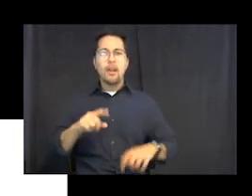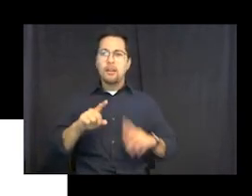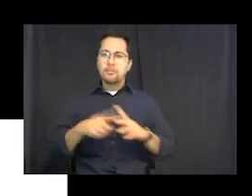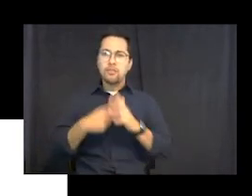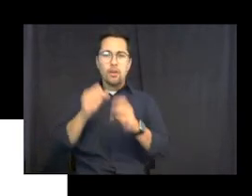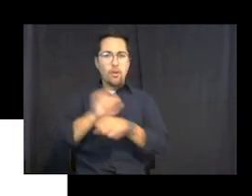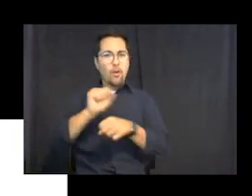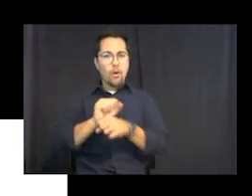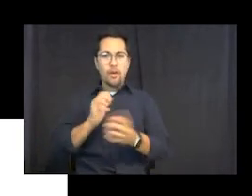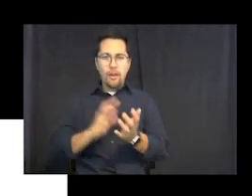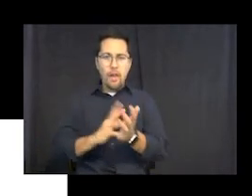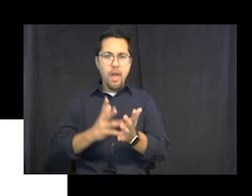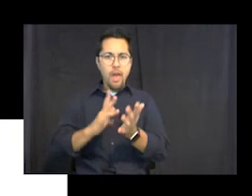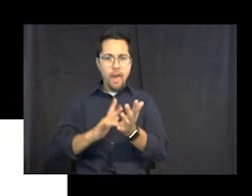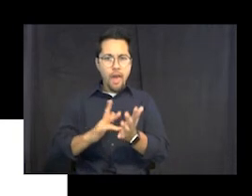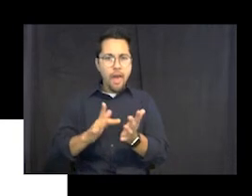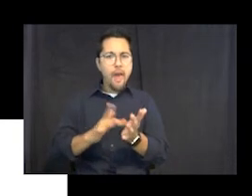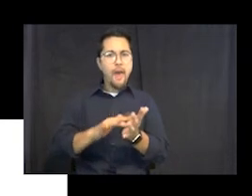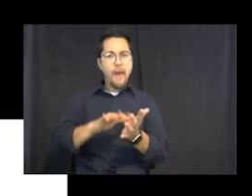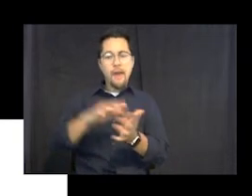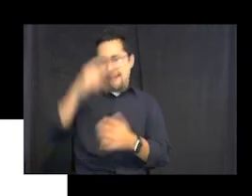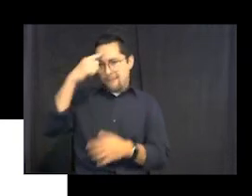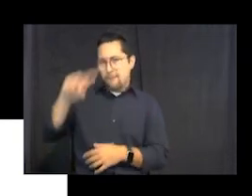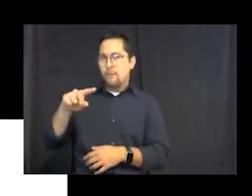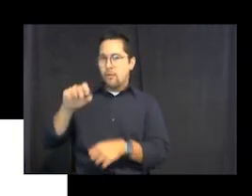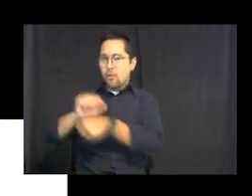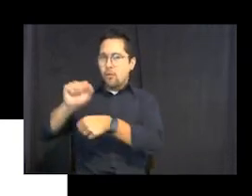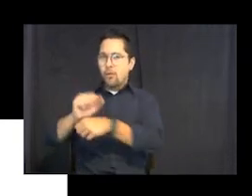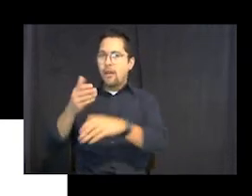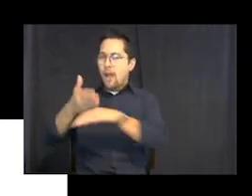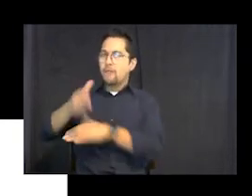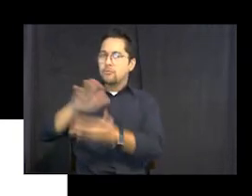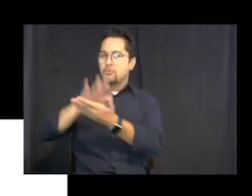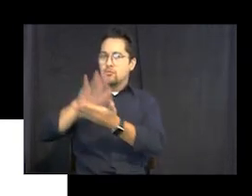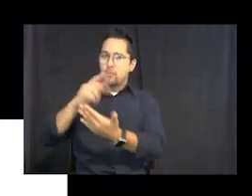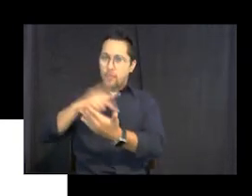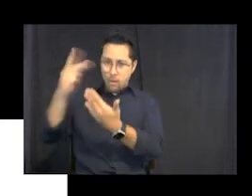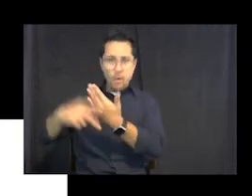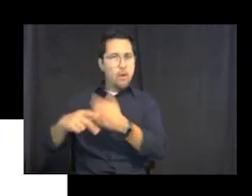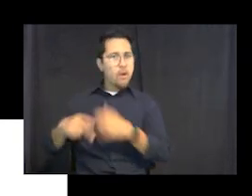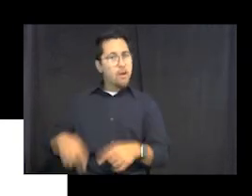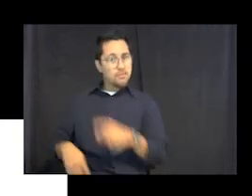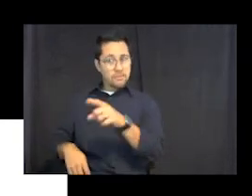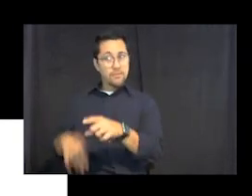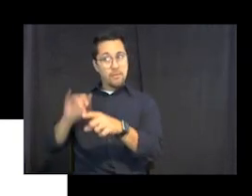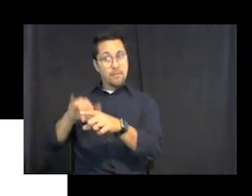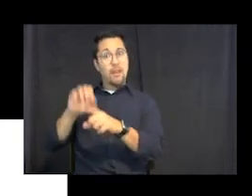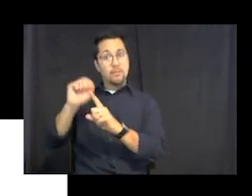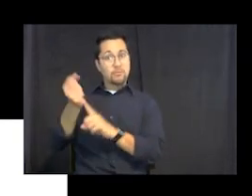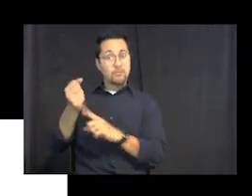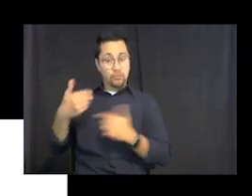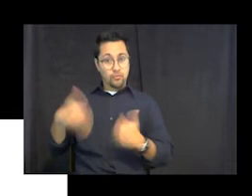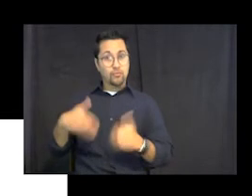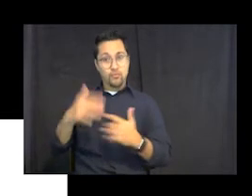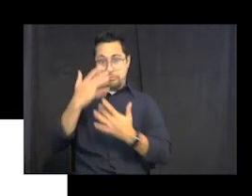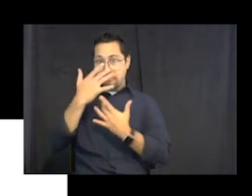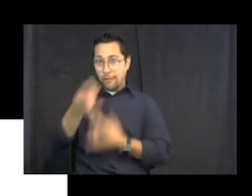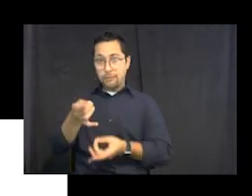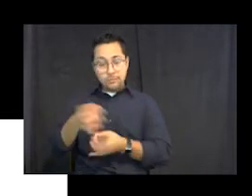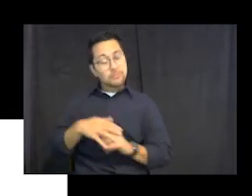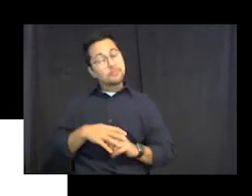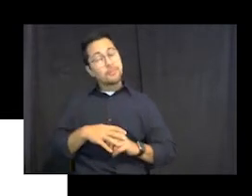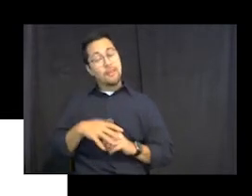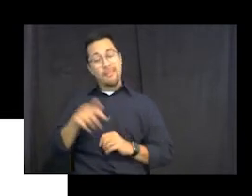school program. So it became a very interesting situation. And